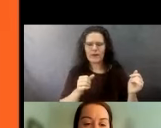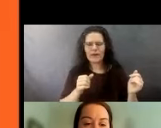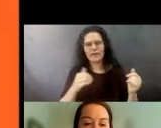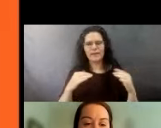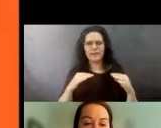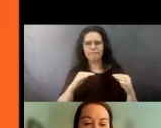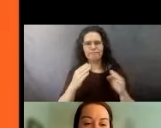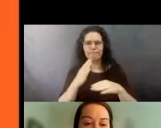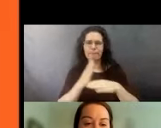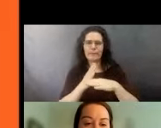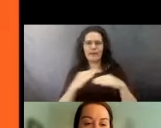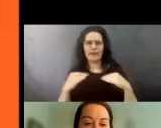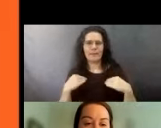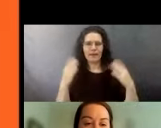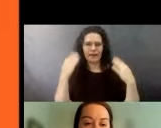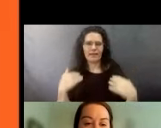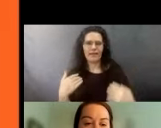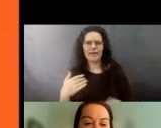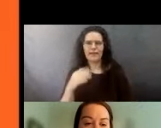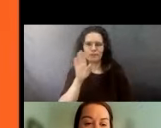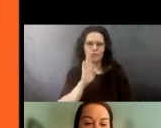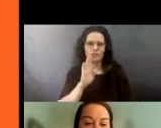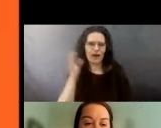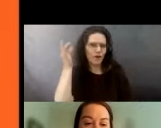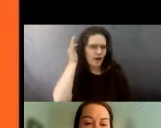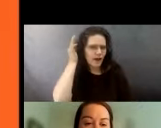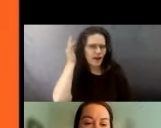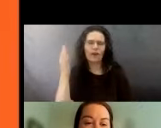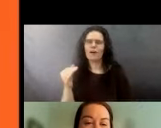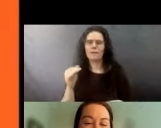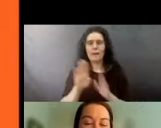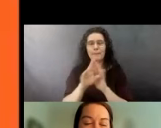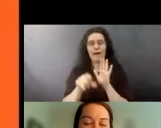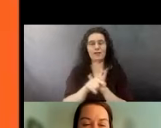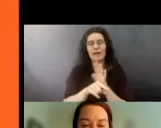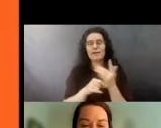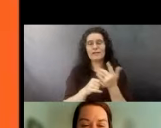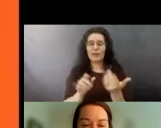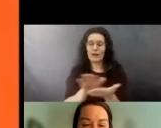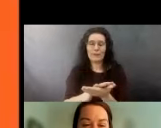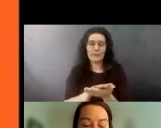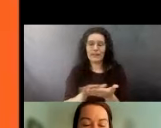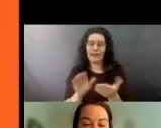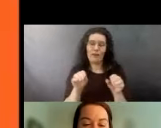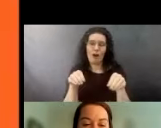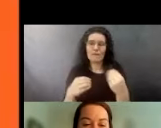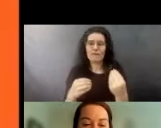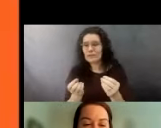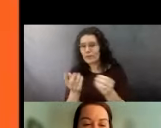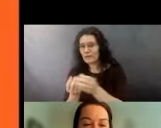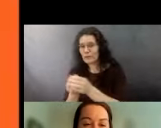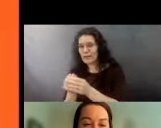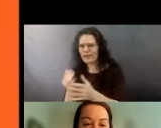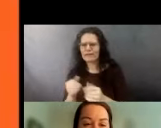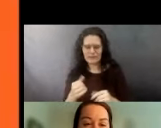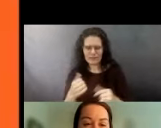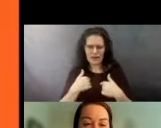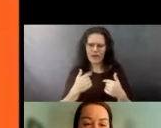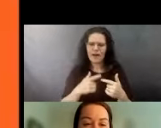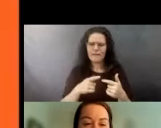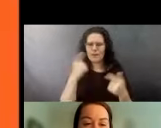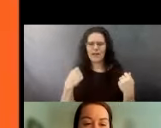brown hair. My background is a very plain office with a couple plants, and I'm wearing a black jacket, and I